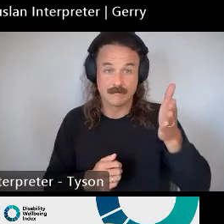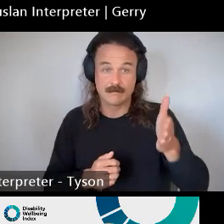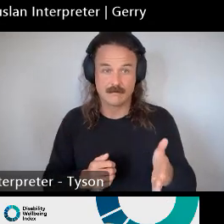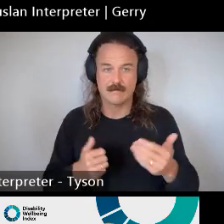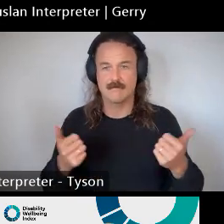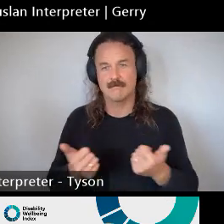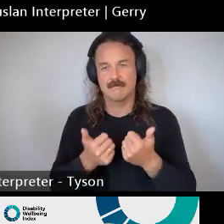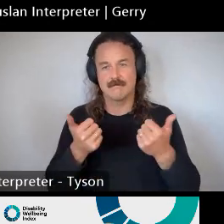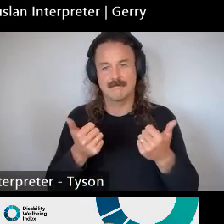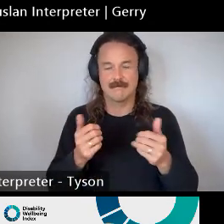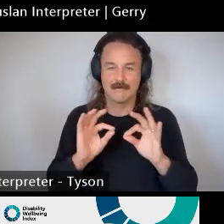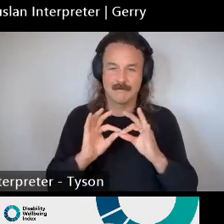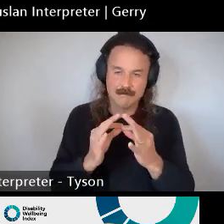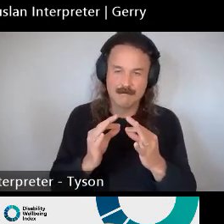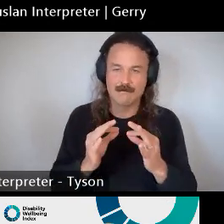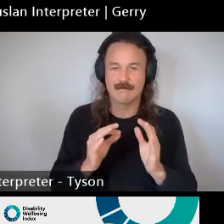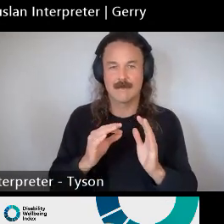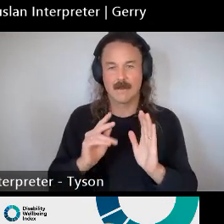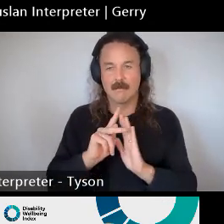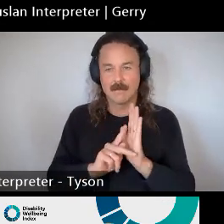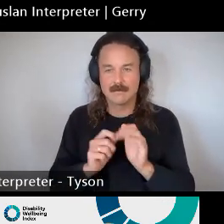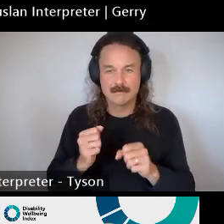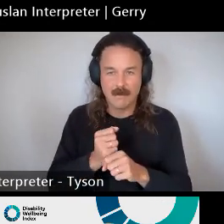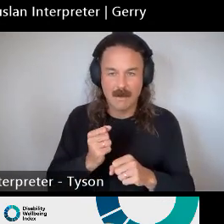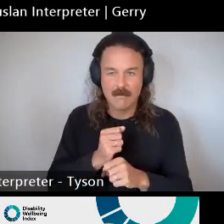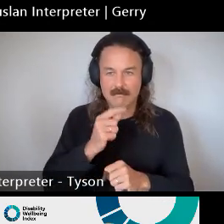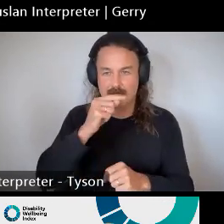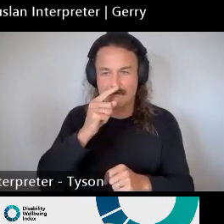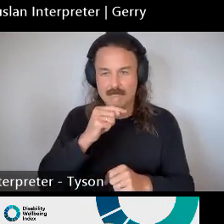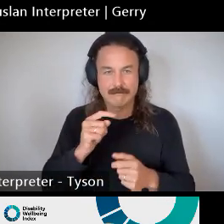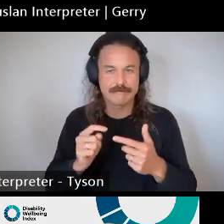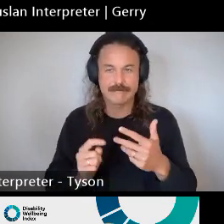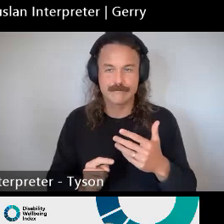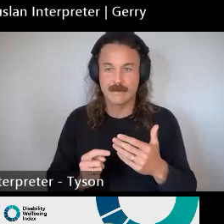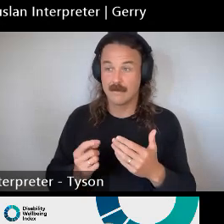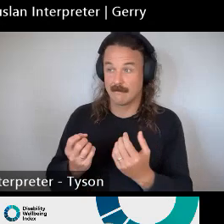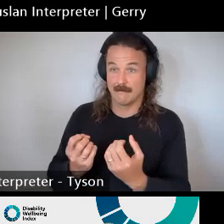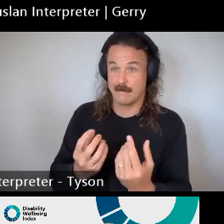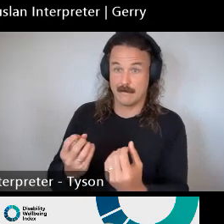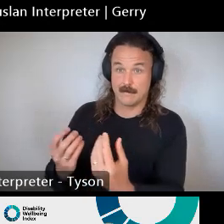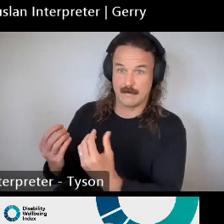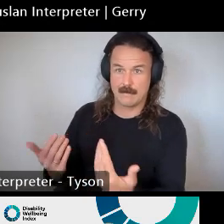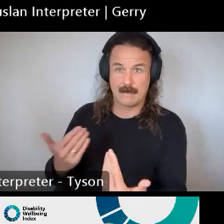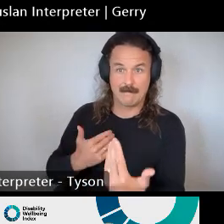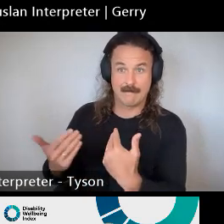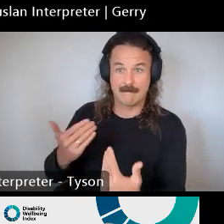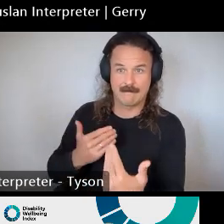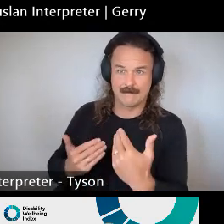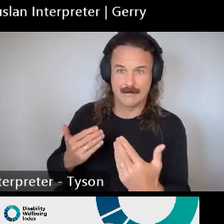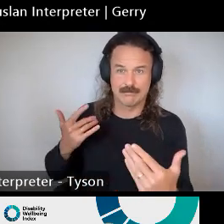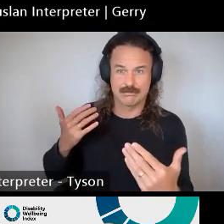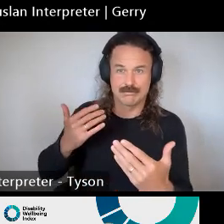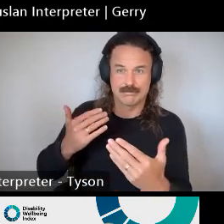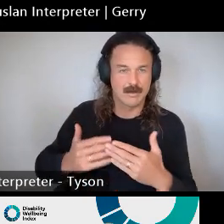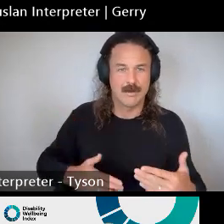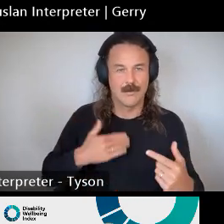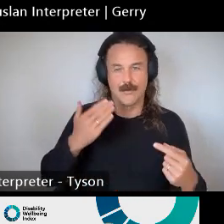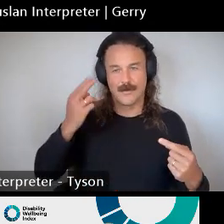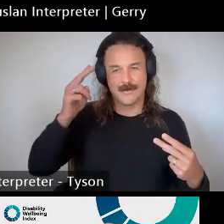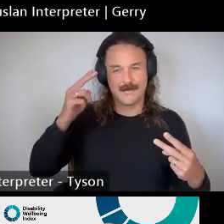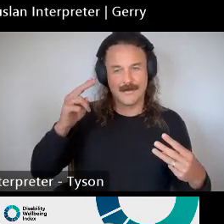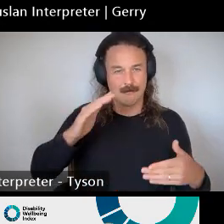provided their feedback along the time. I wouldn't read all of them, but that's the first step when we're starting.